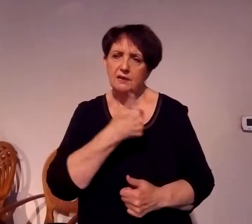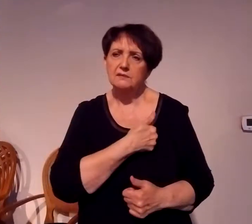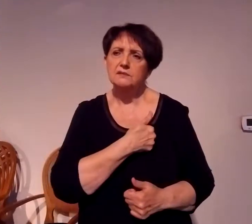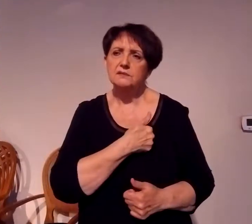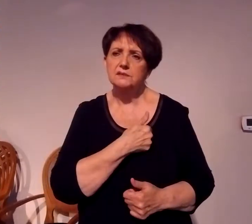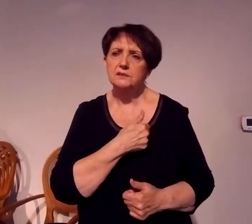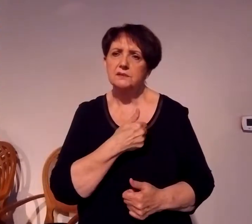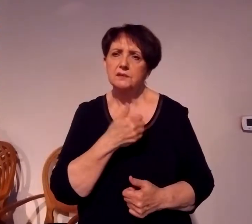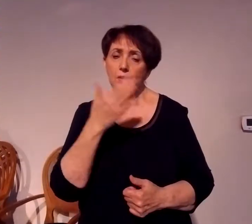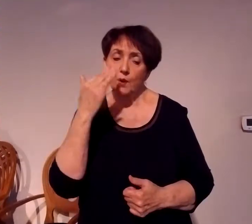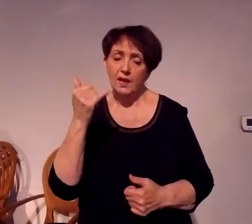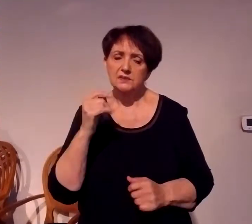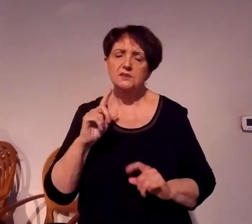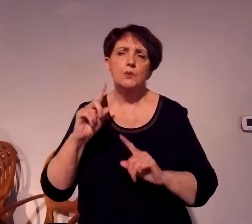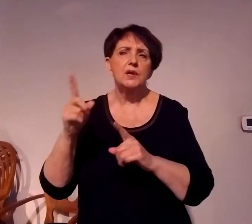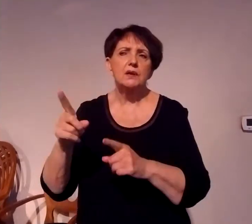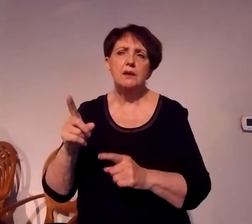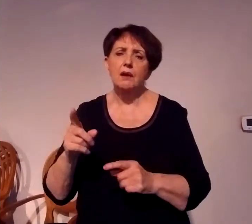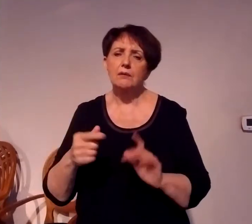and be love in the world.